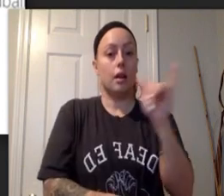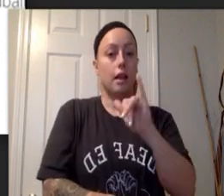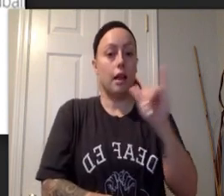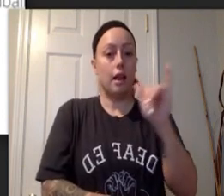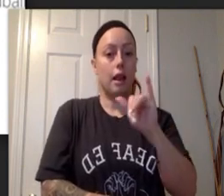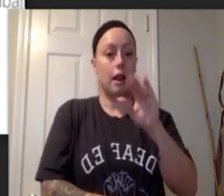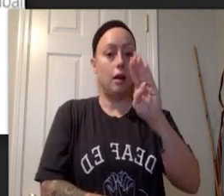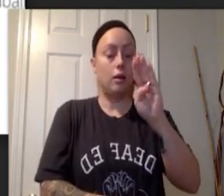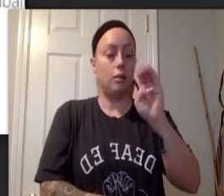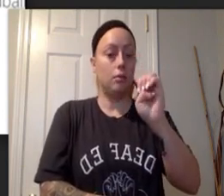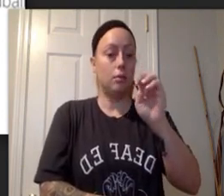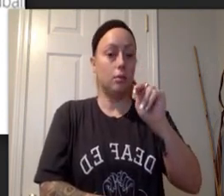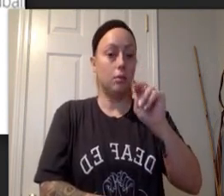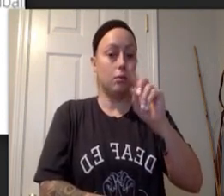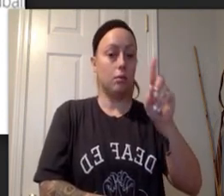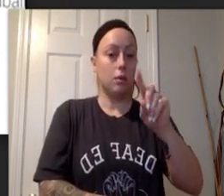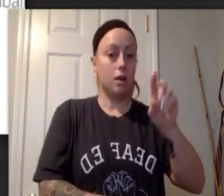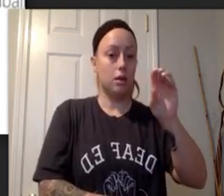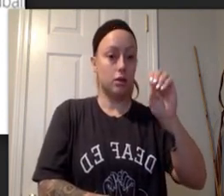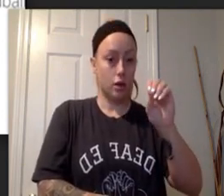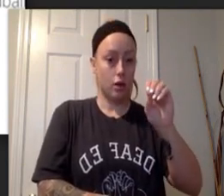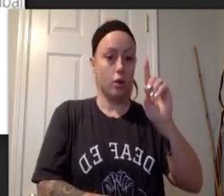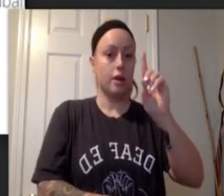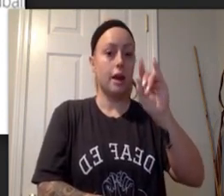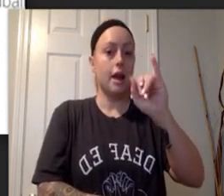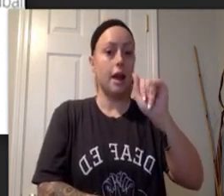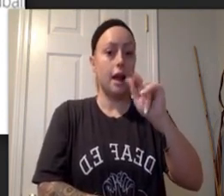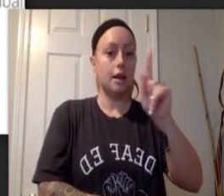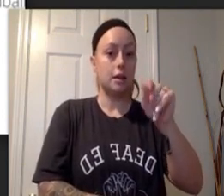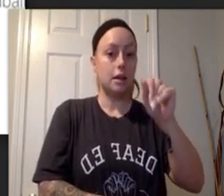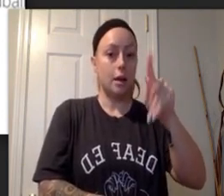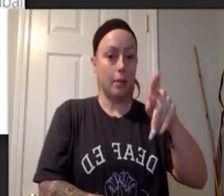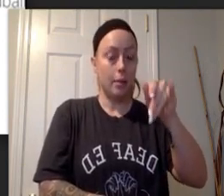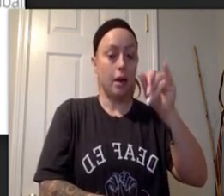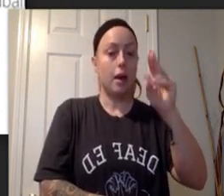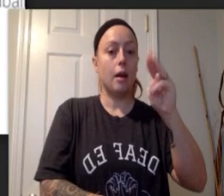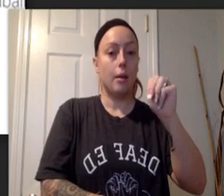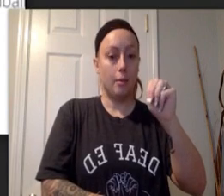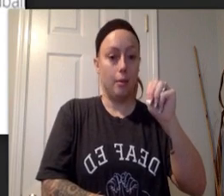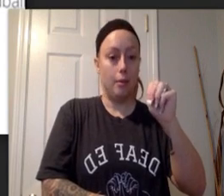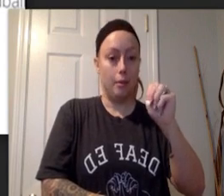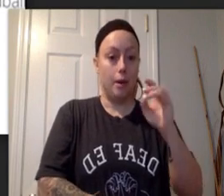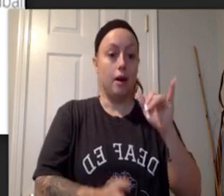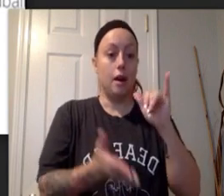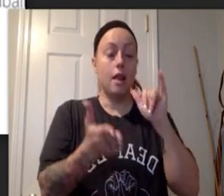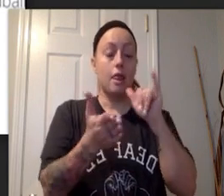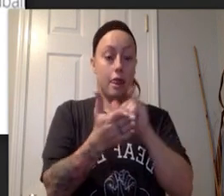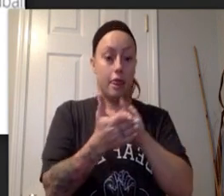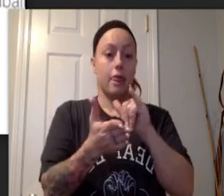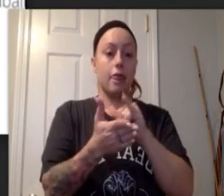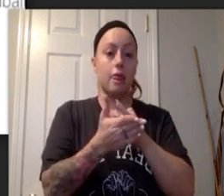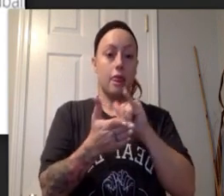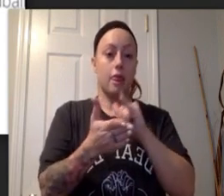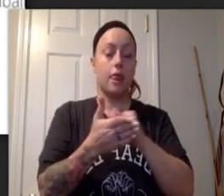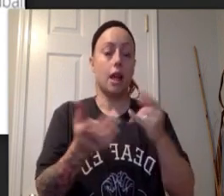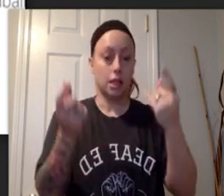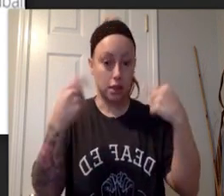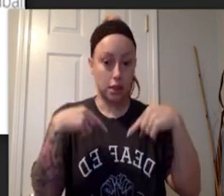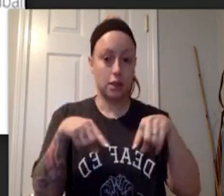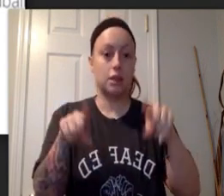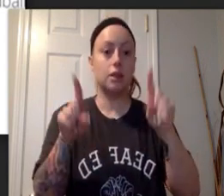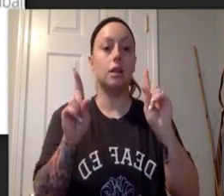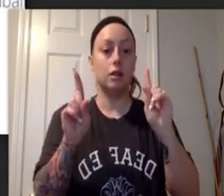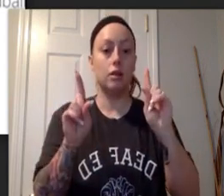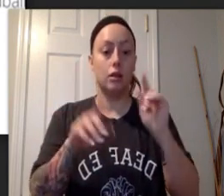still lethal in large amounts, still habit forming like Xanax, but that these drugs may also be counterfeited. That these drugs very well could